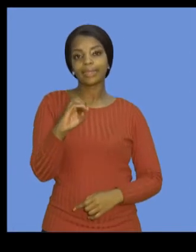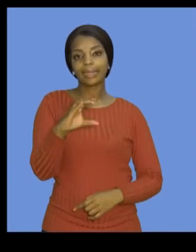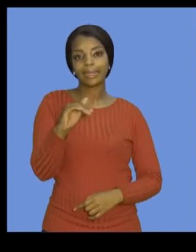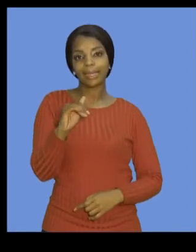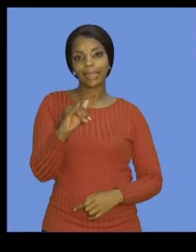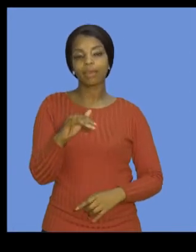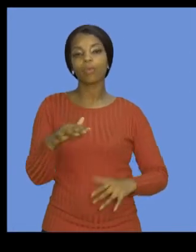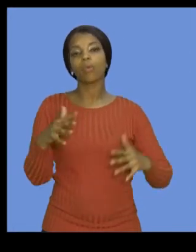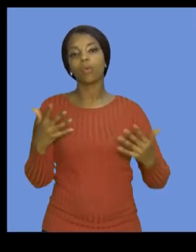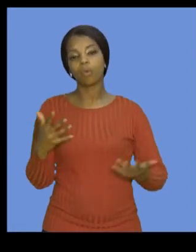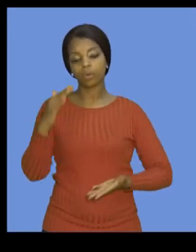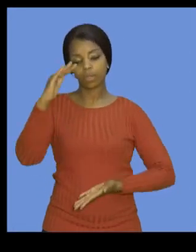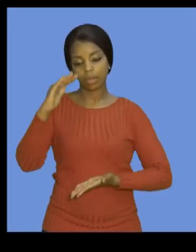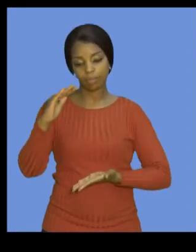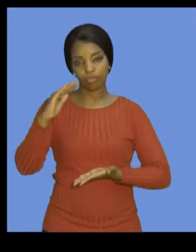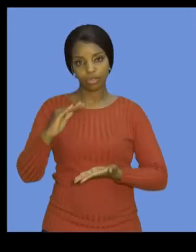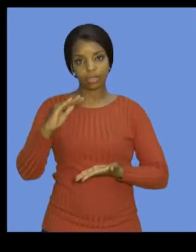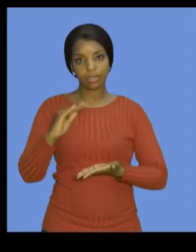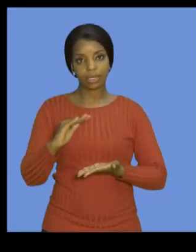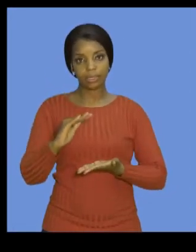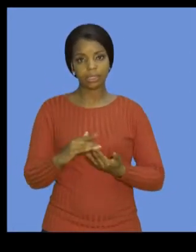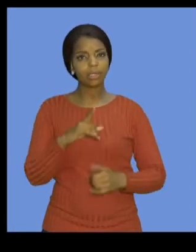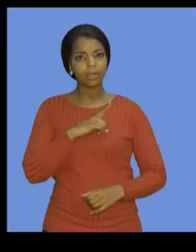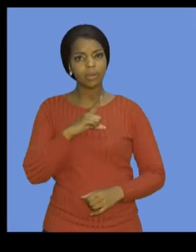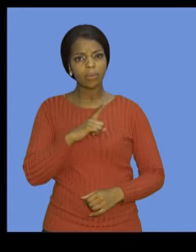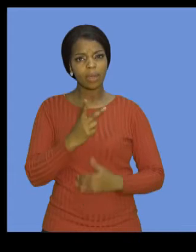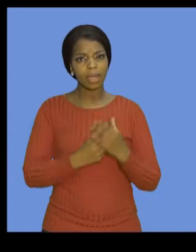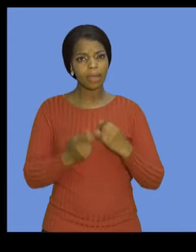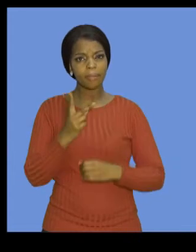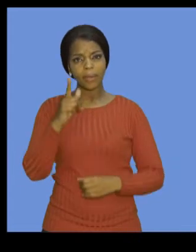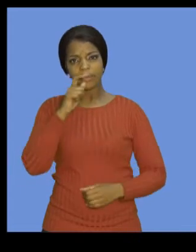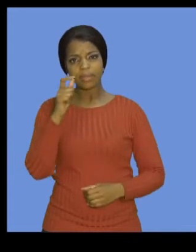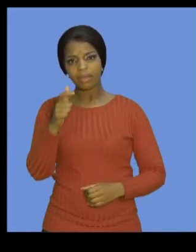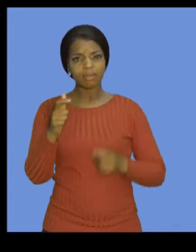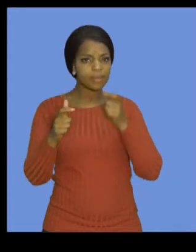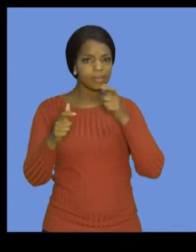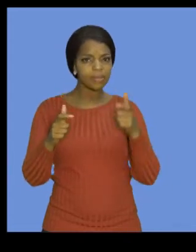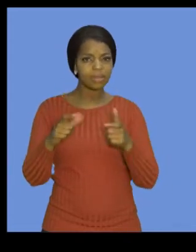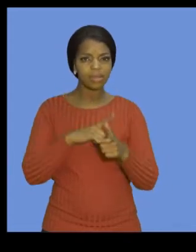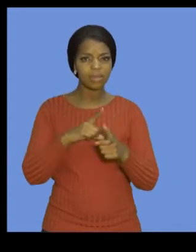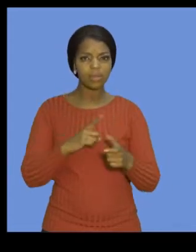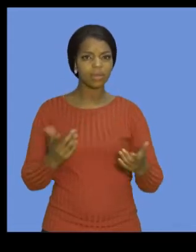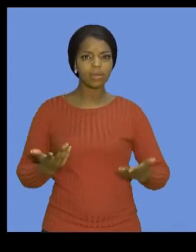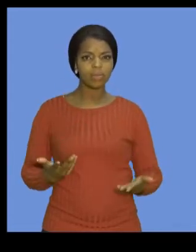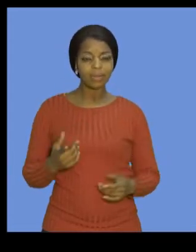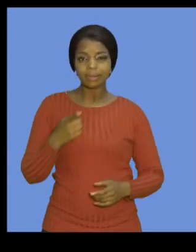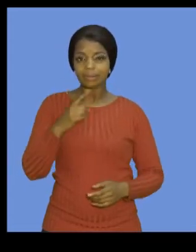because I want you to realize that these mean the same thing. It just means a decrease of what we are